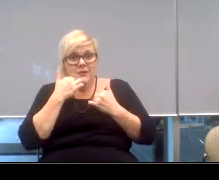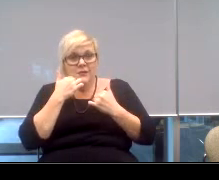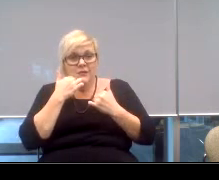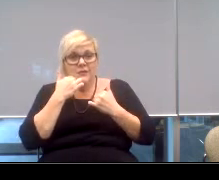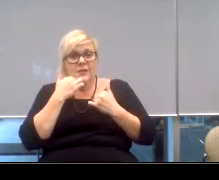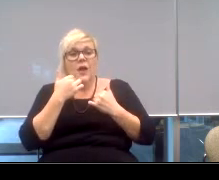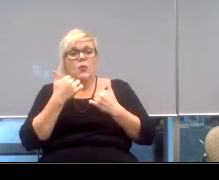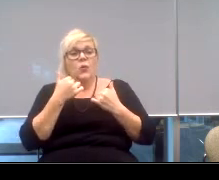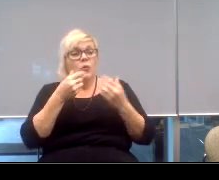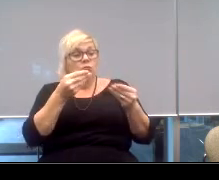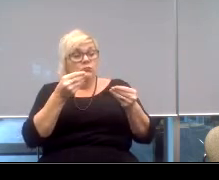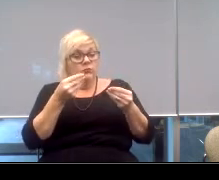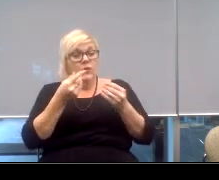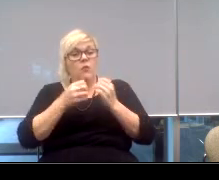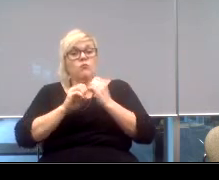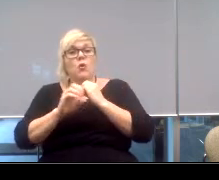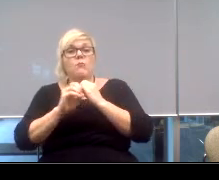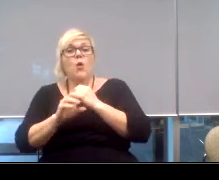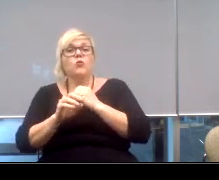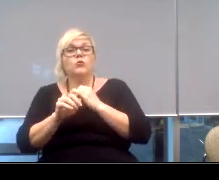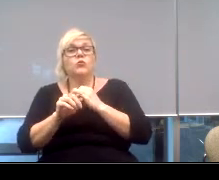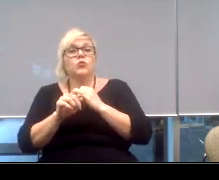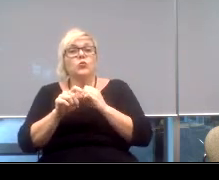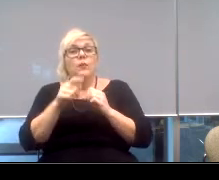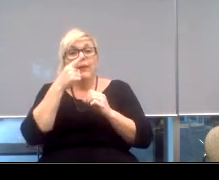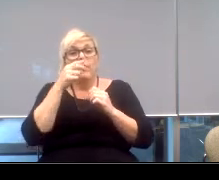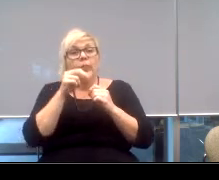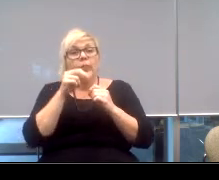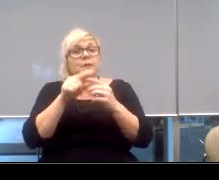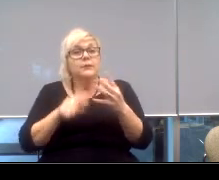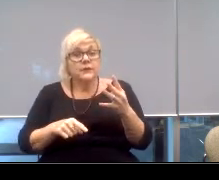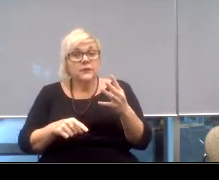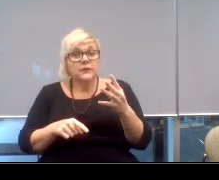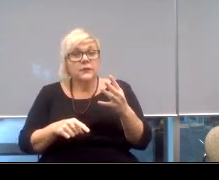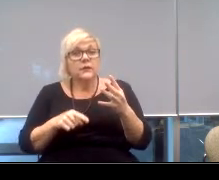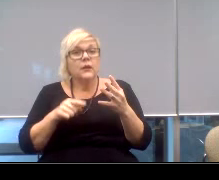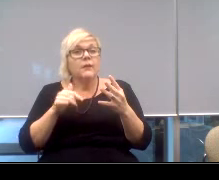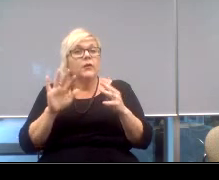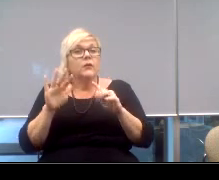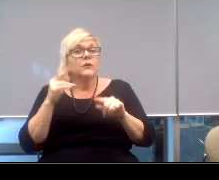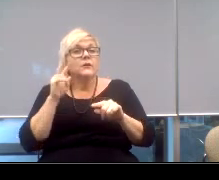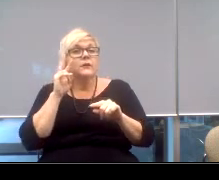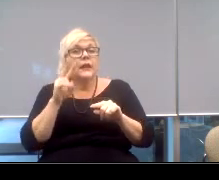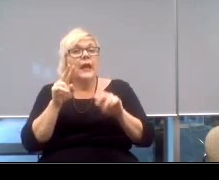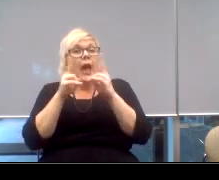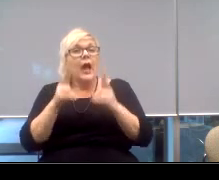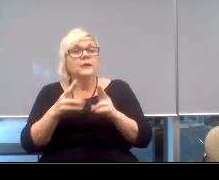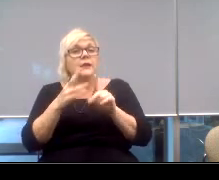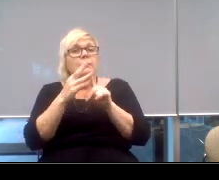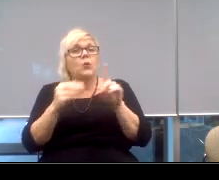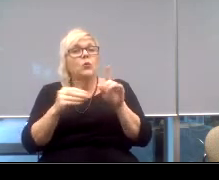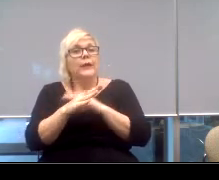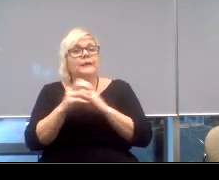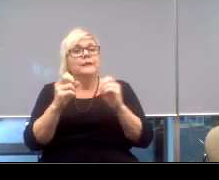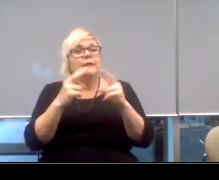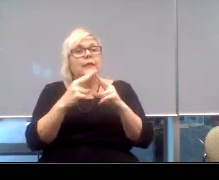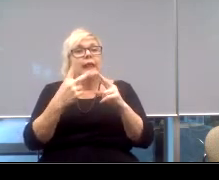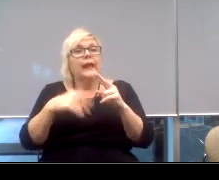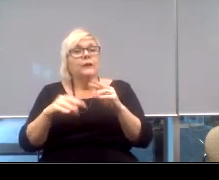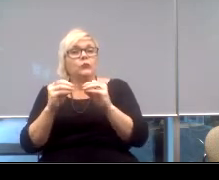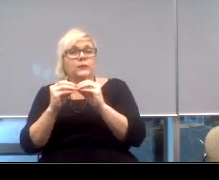participants. And last year, some of you may have participated in the showcase housing models in both Sydney and Melbourne. A